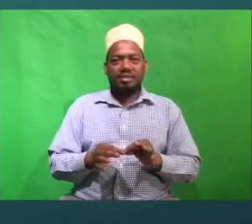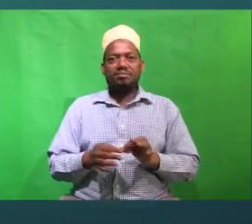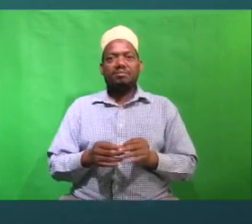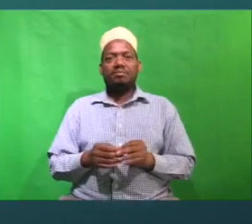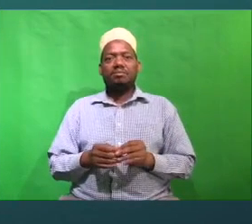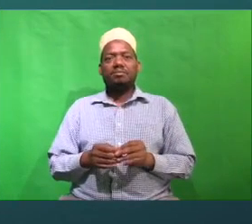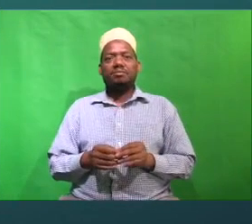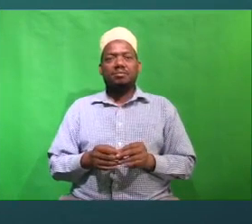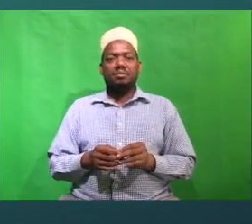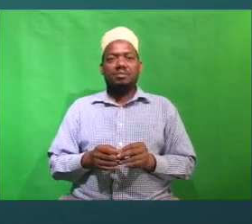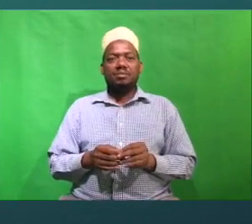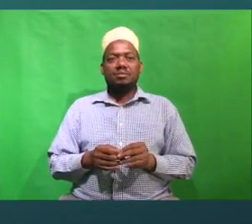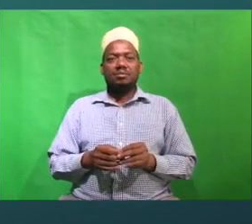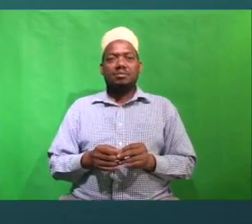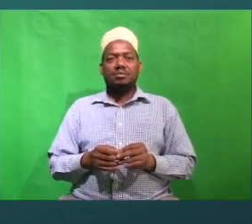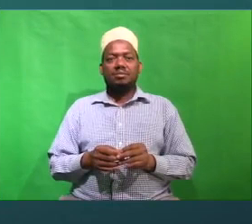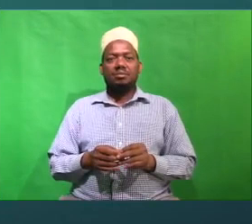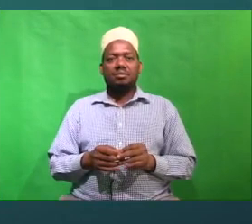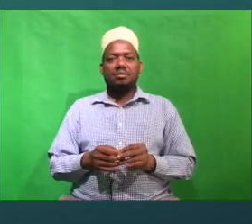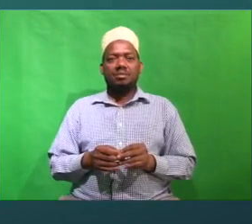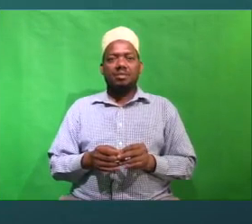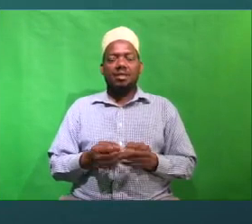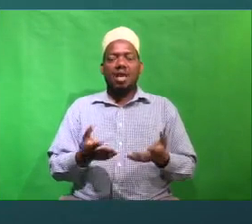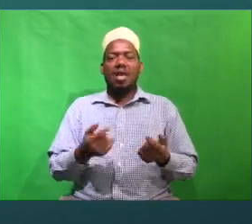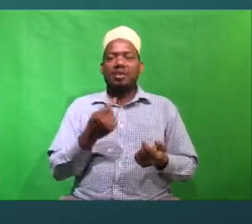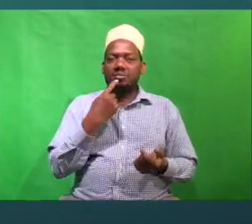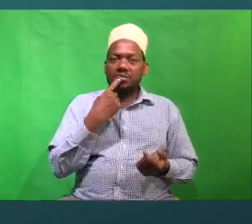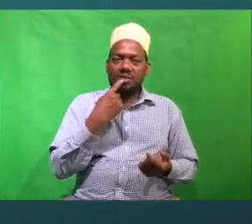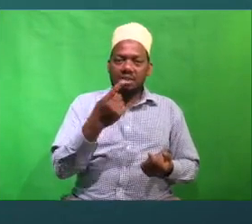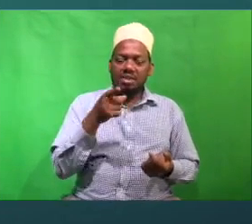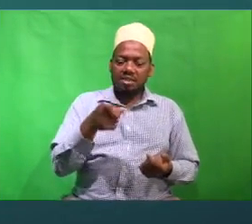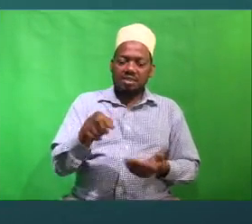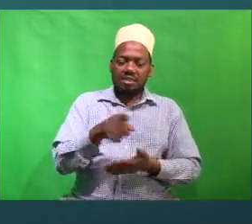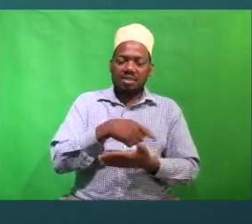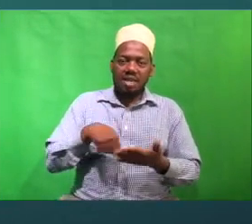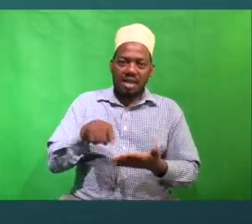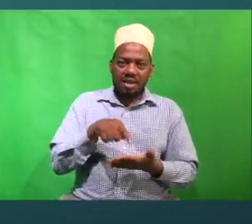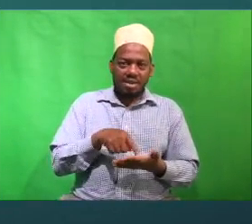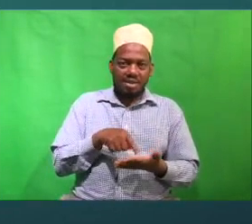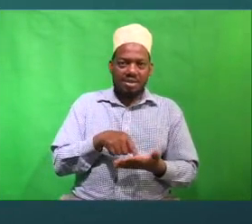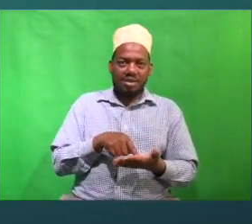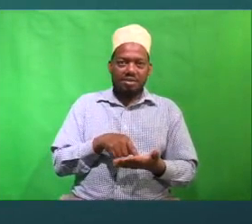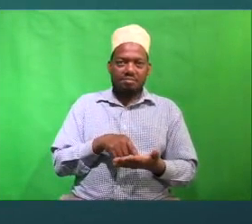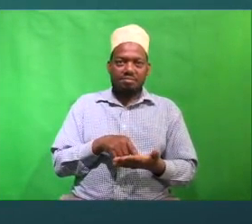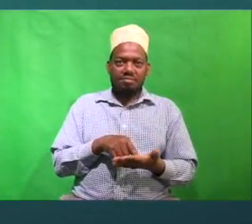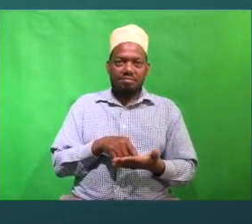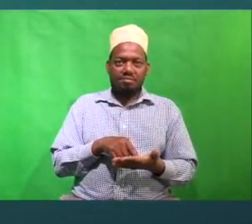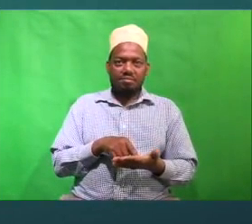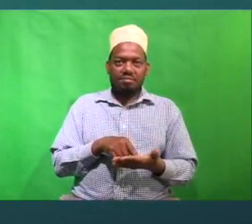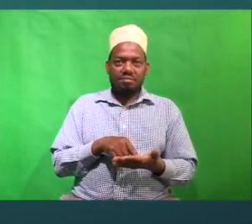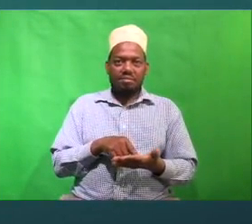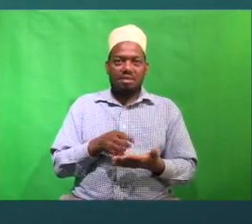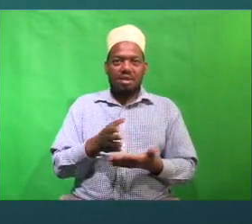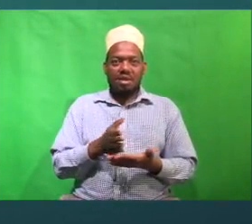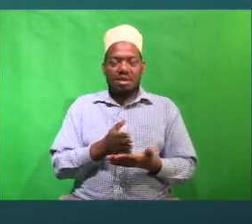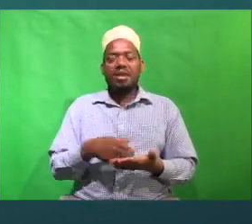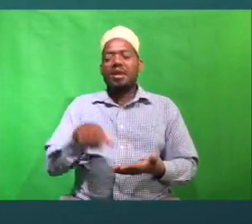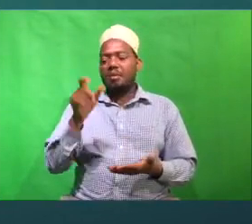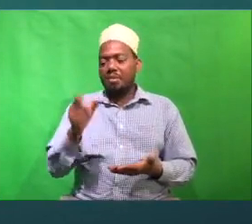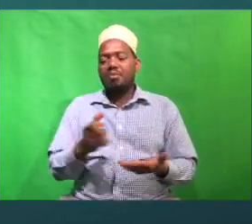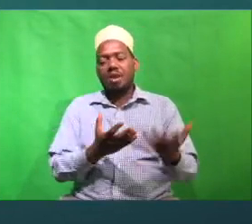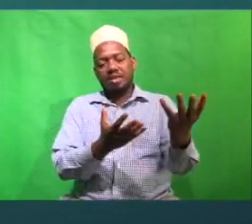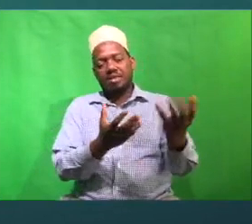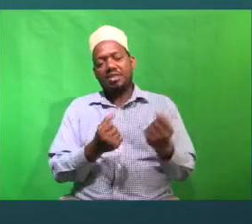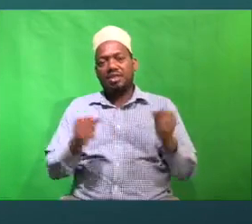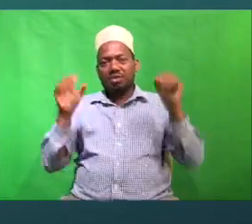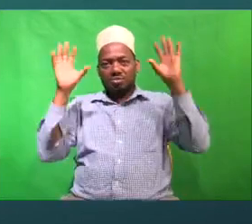people on the small area. As you say, there is an area, if there is development of industry, the people are